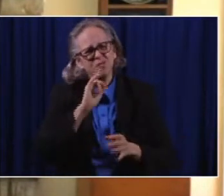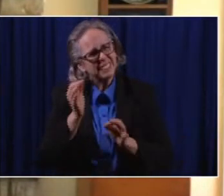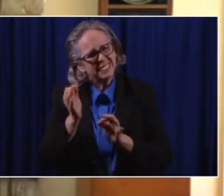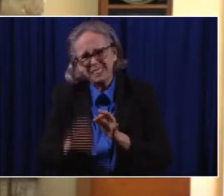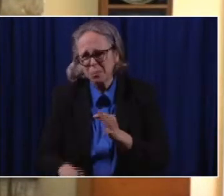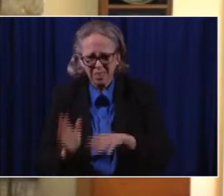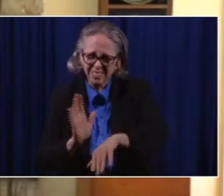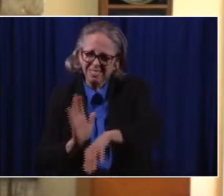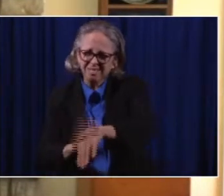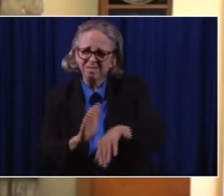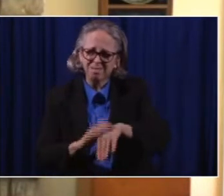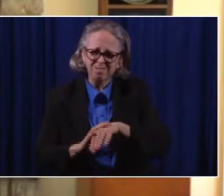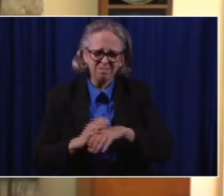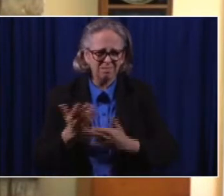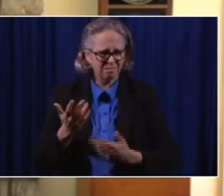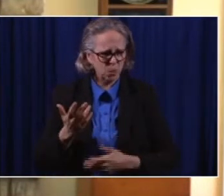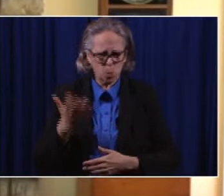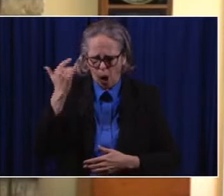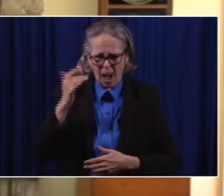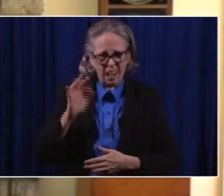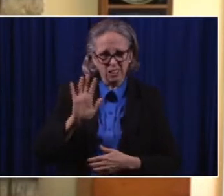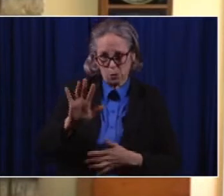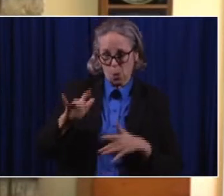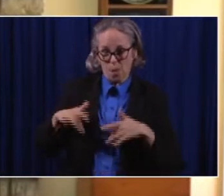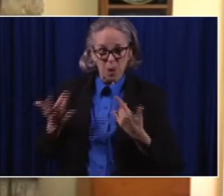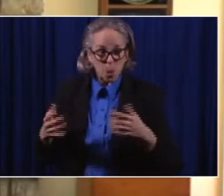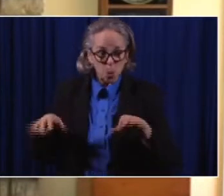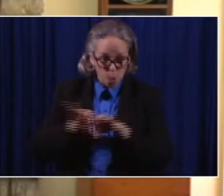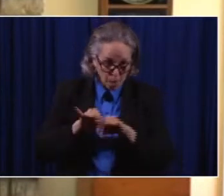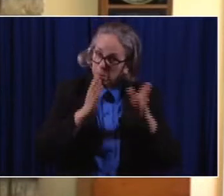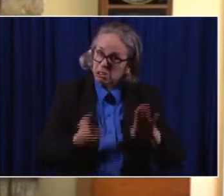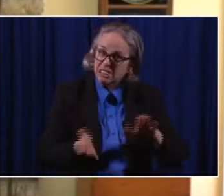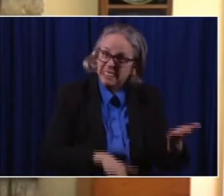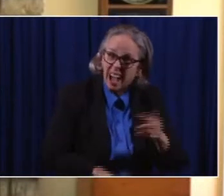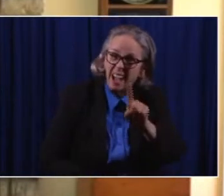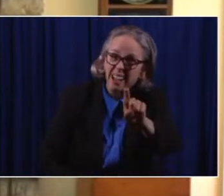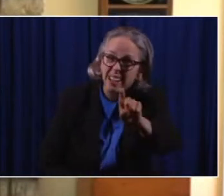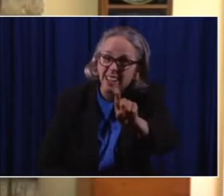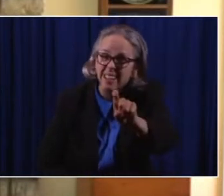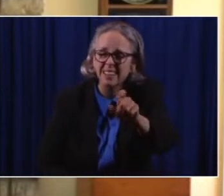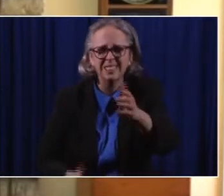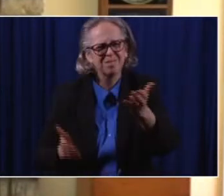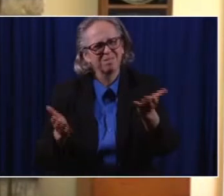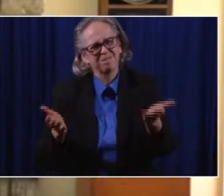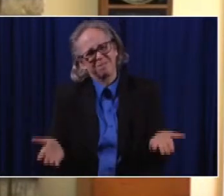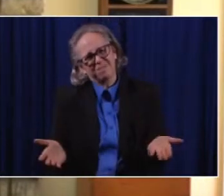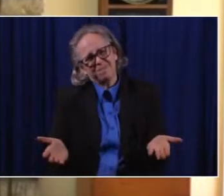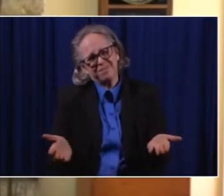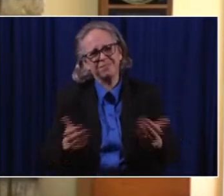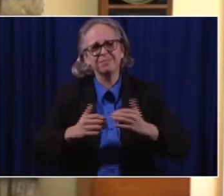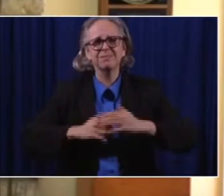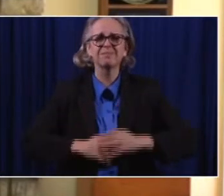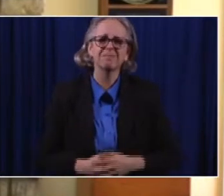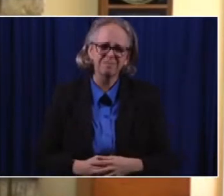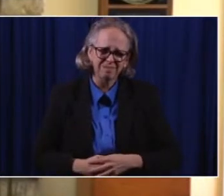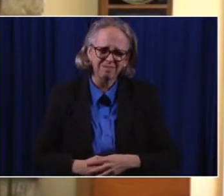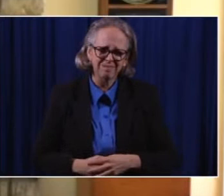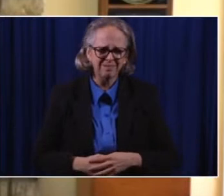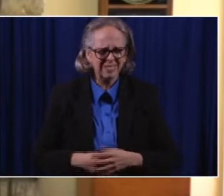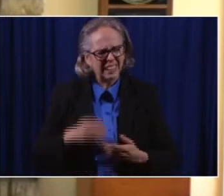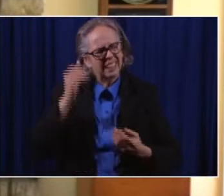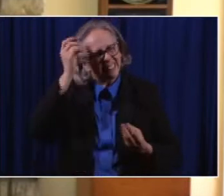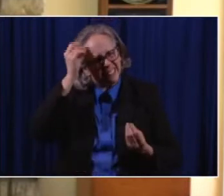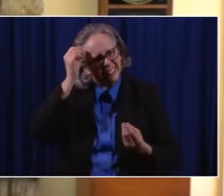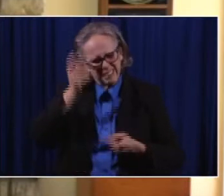life. It's not worth someone dying. We can do things, but we got to do them in a very, very careful way. We